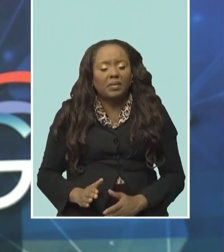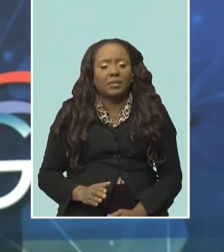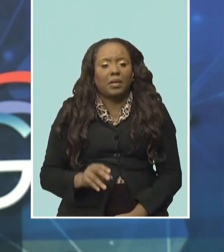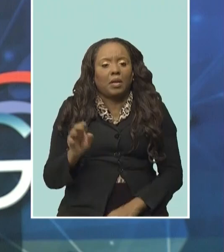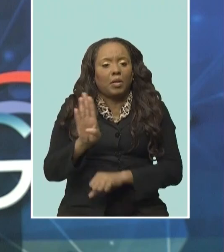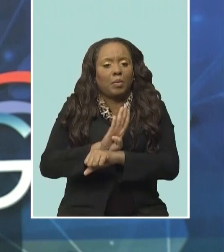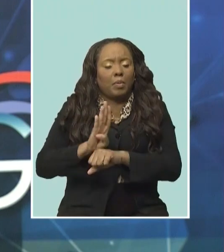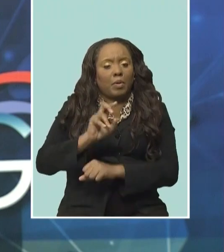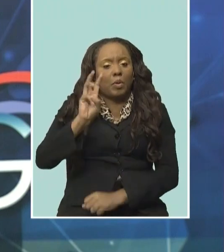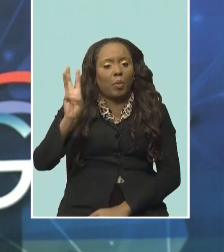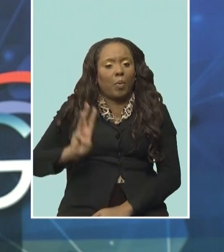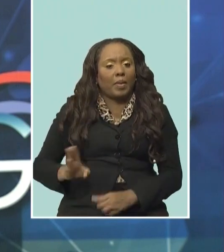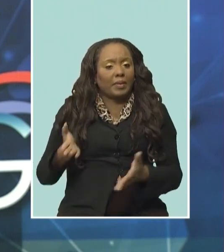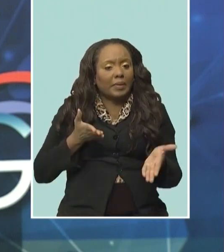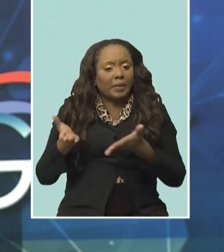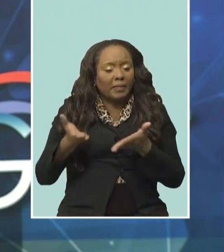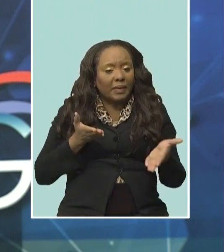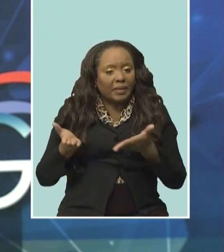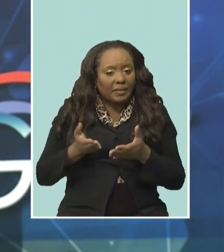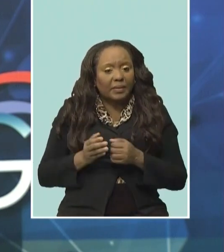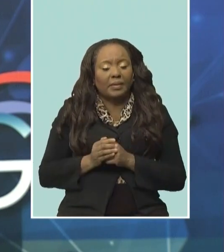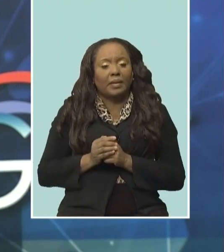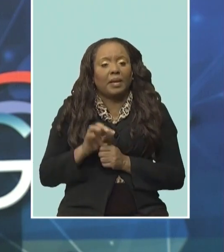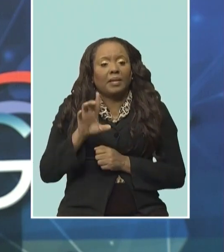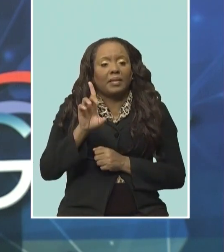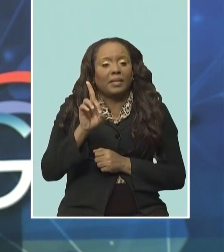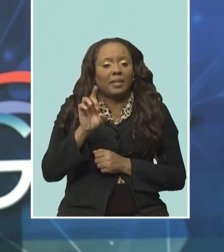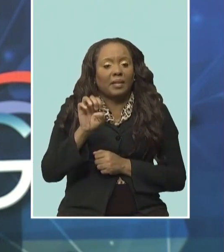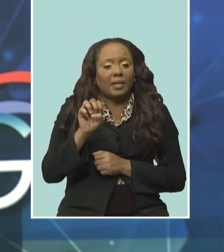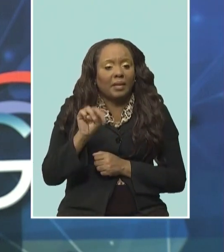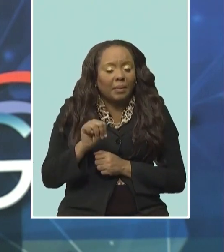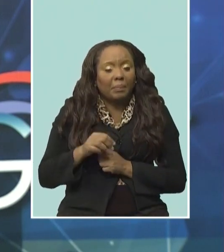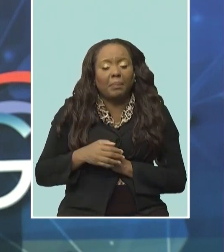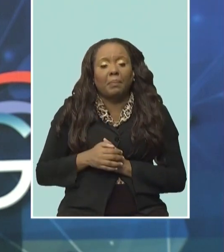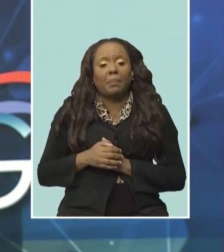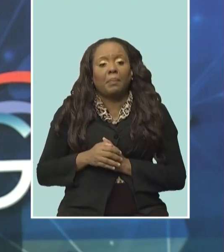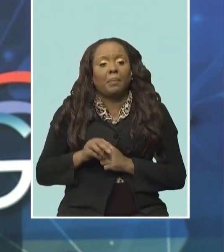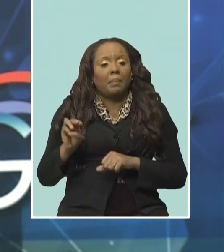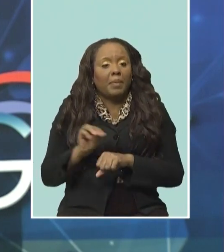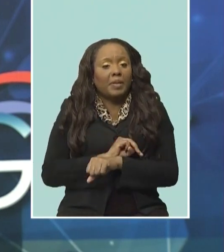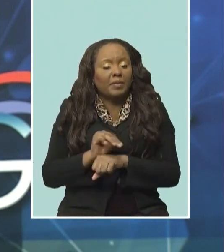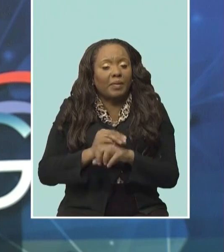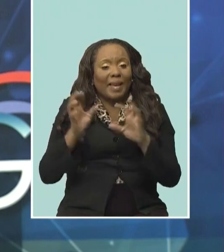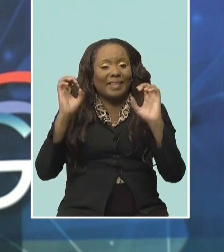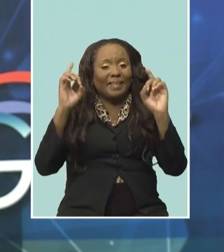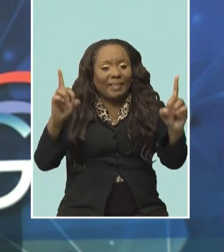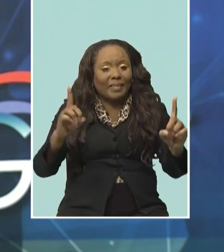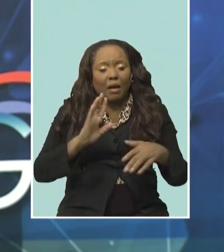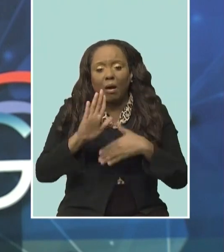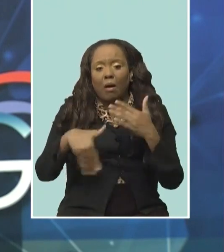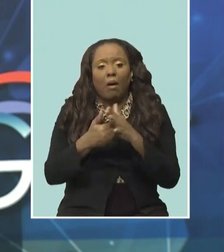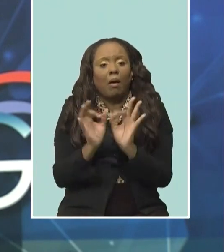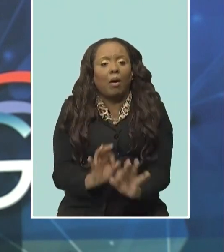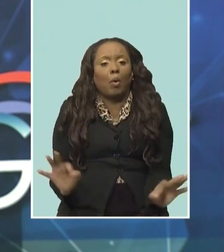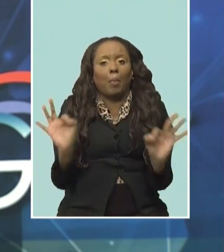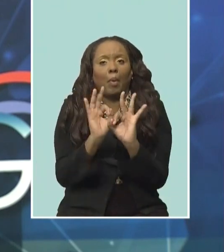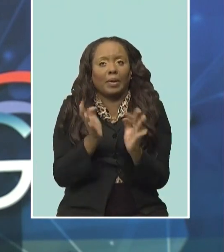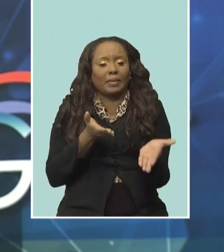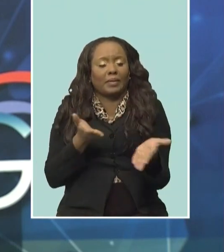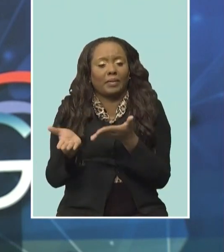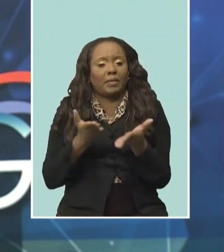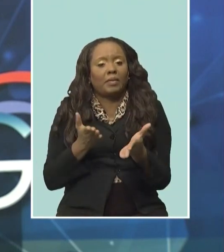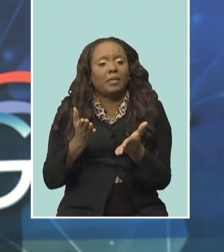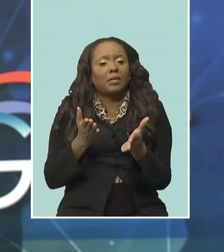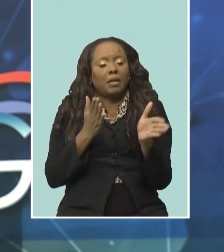Meteorological Services, the Department of Emergency Management, the Ministry of Education and all of the essential services for coordinating the